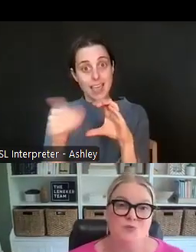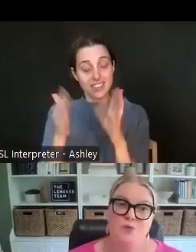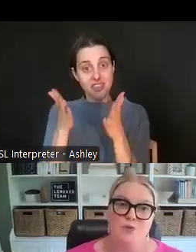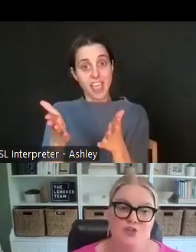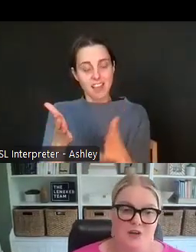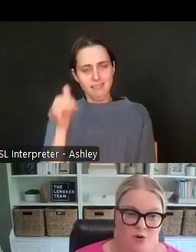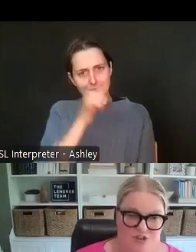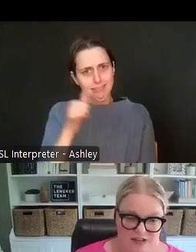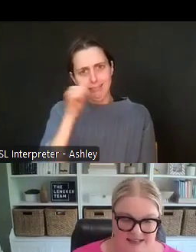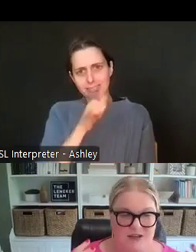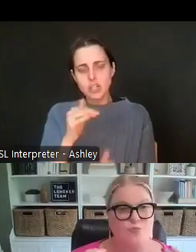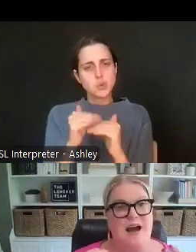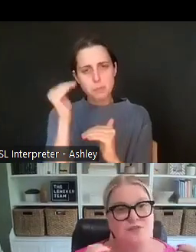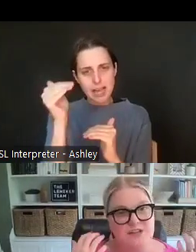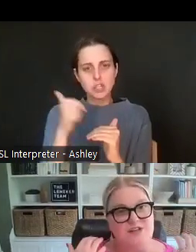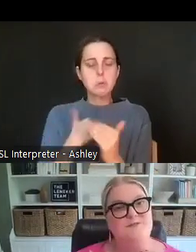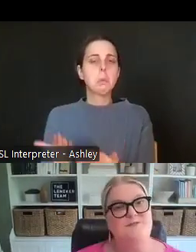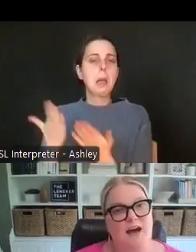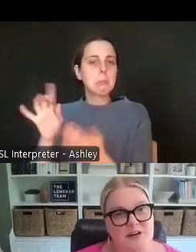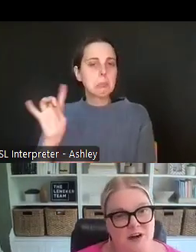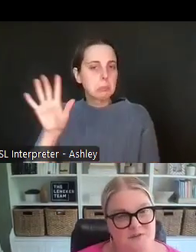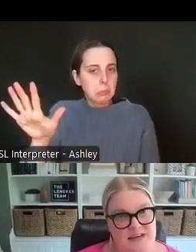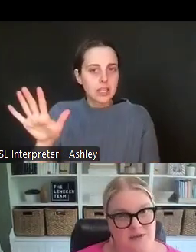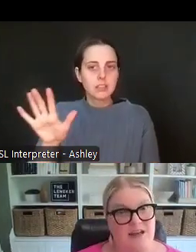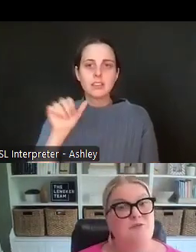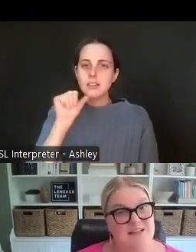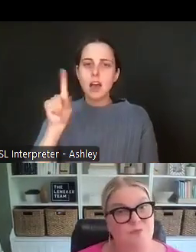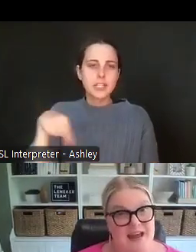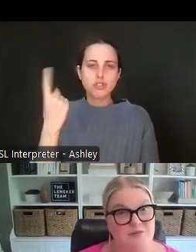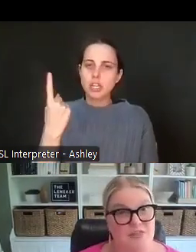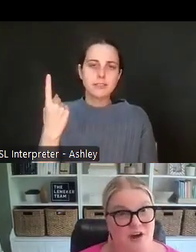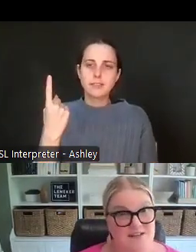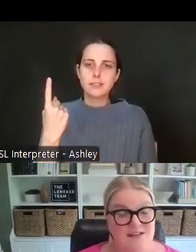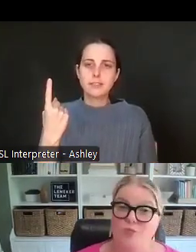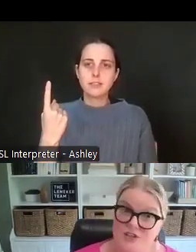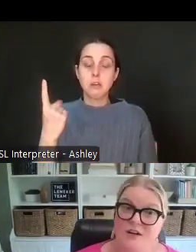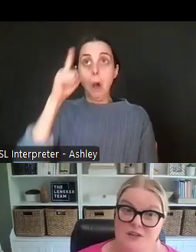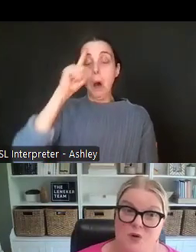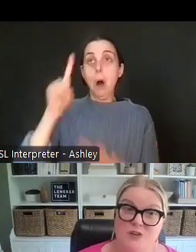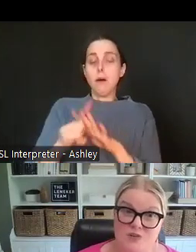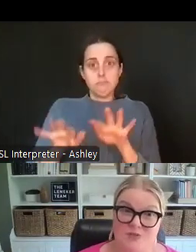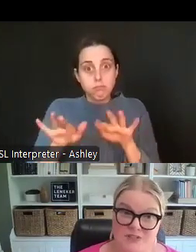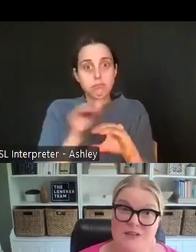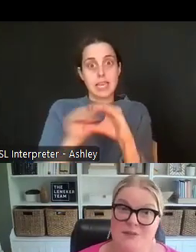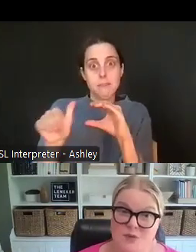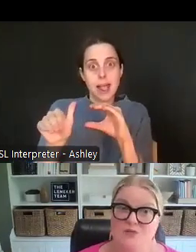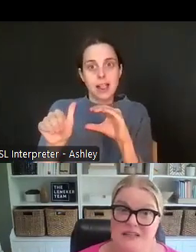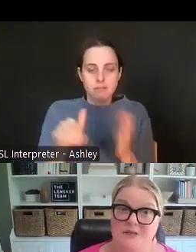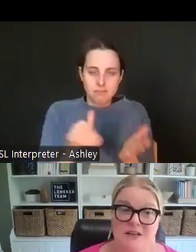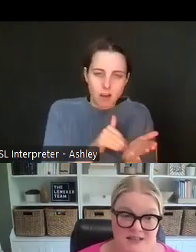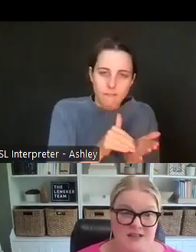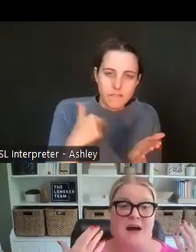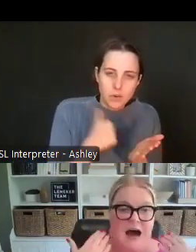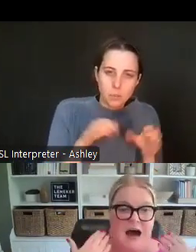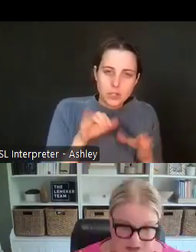that leader when we were doing coaching is that rather than just firing off an email every time we have a thought, which is often what we do, sometimes we use